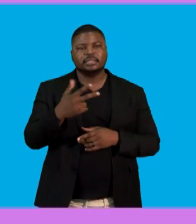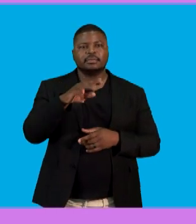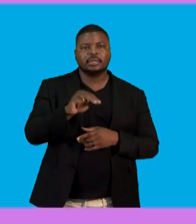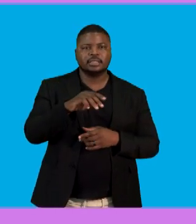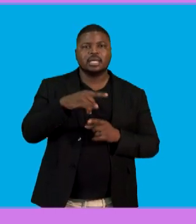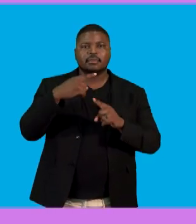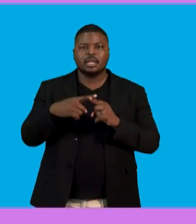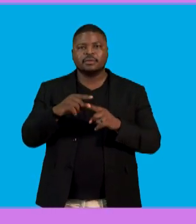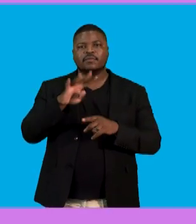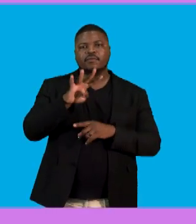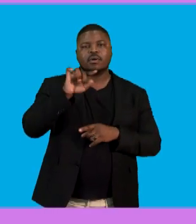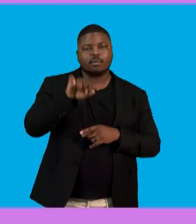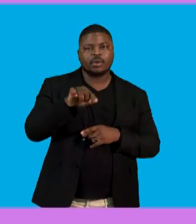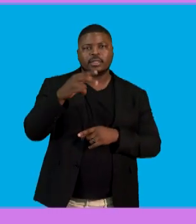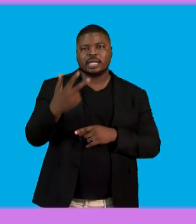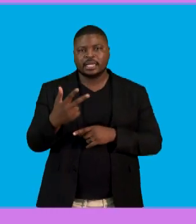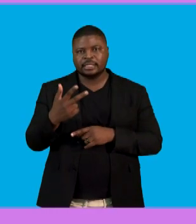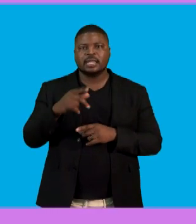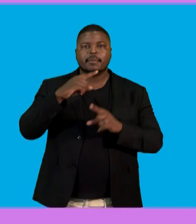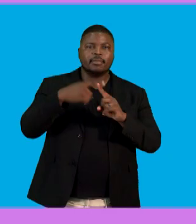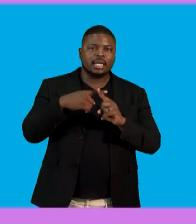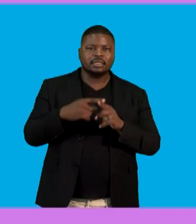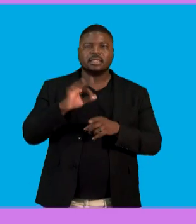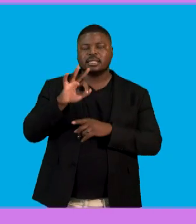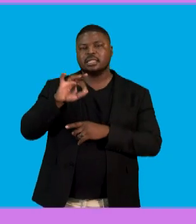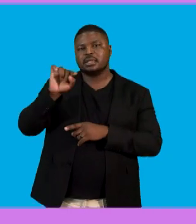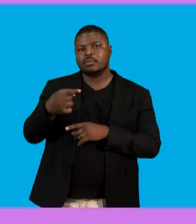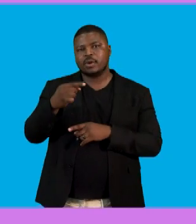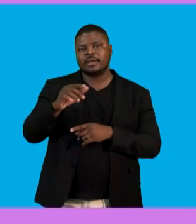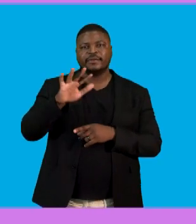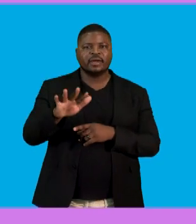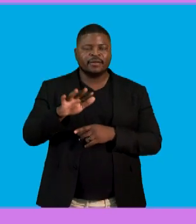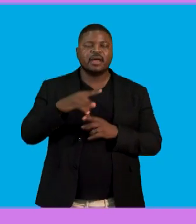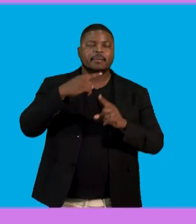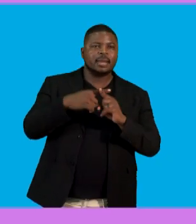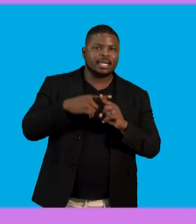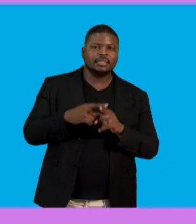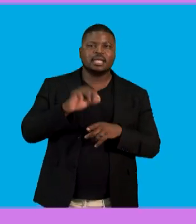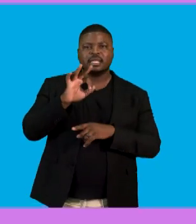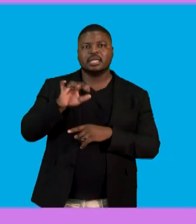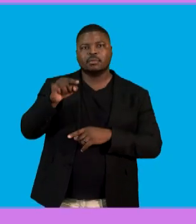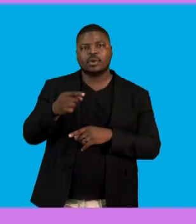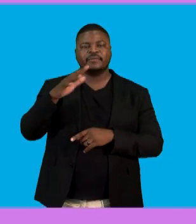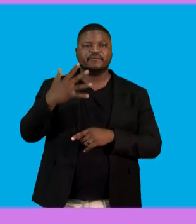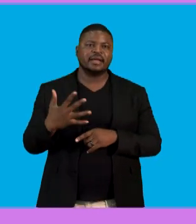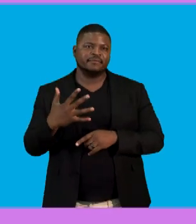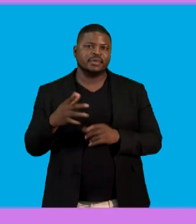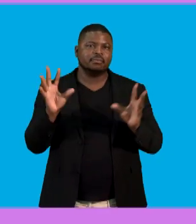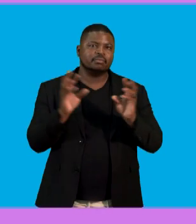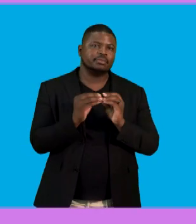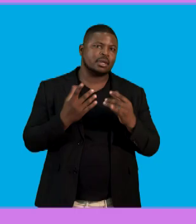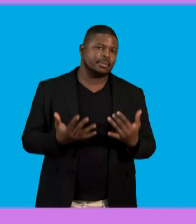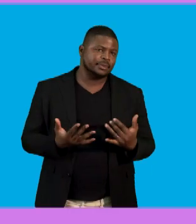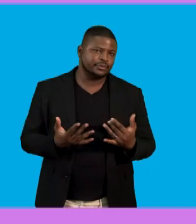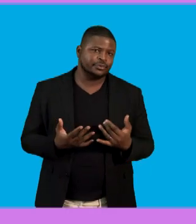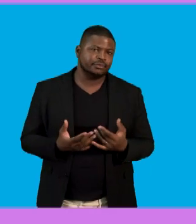3.5 plus 4.8 plus another 3.5 and a 3.5. What are you